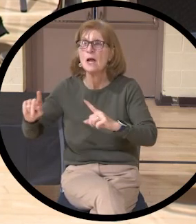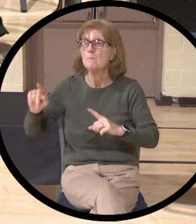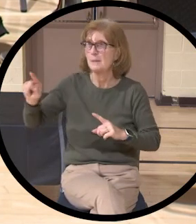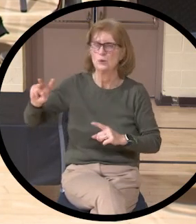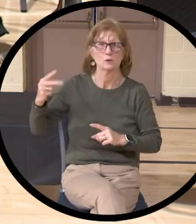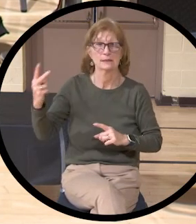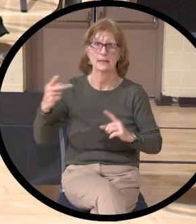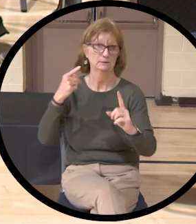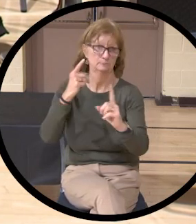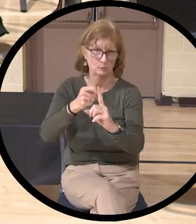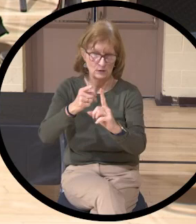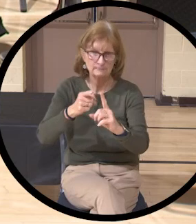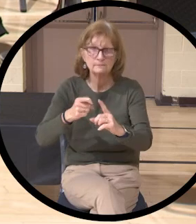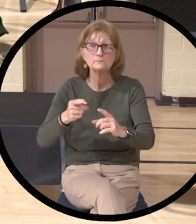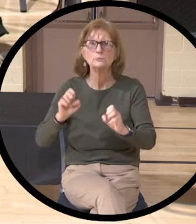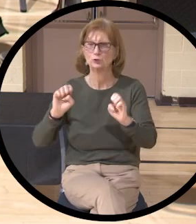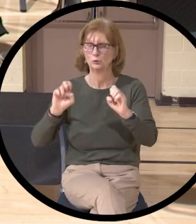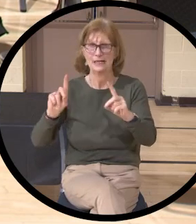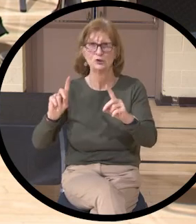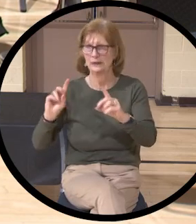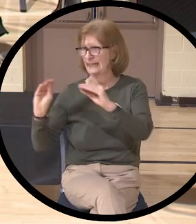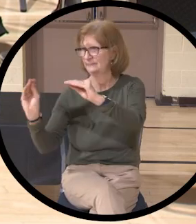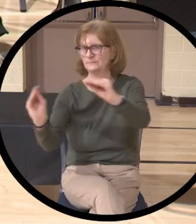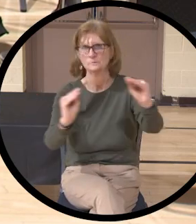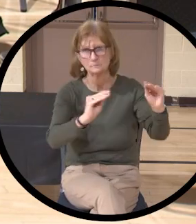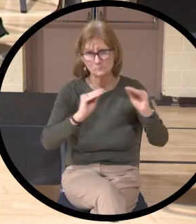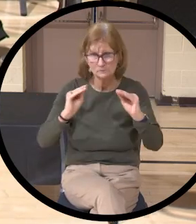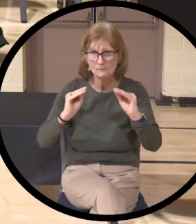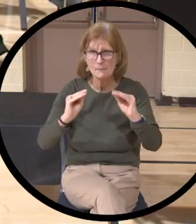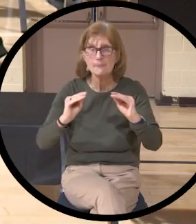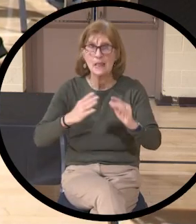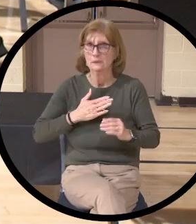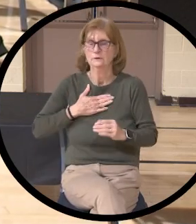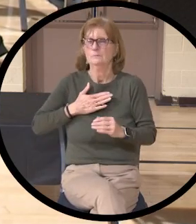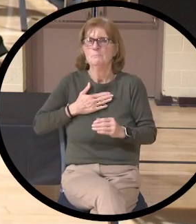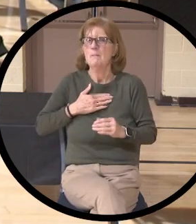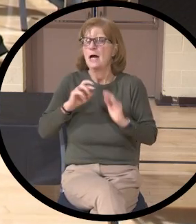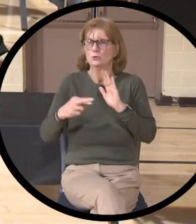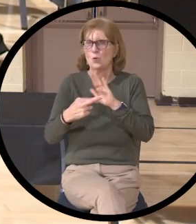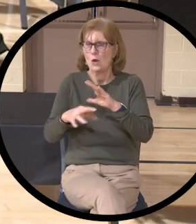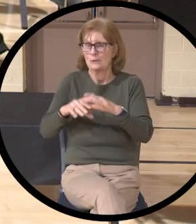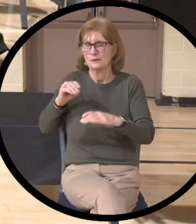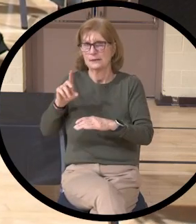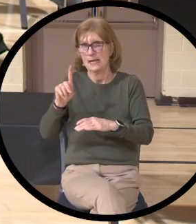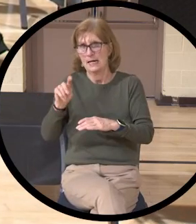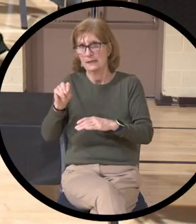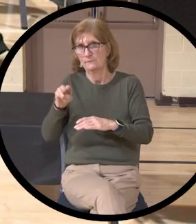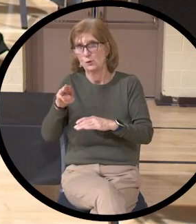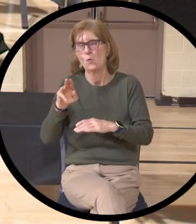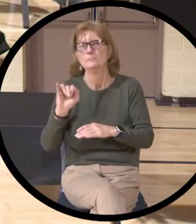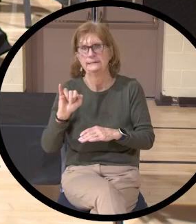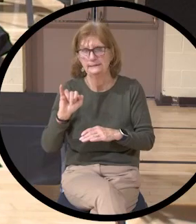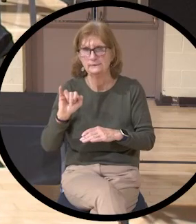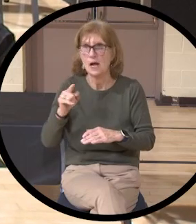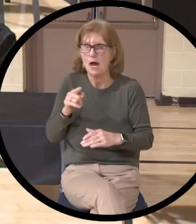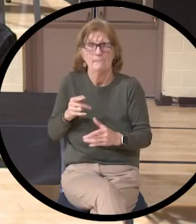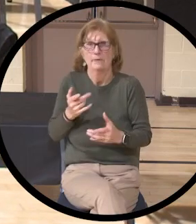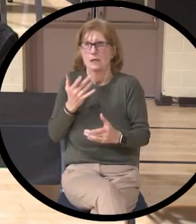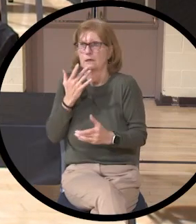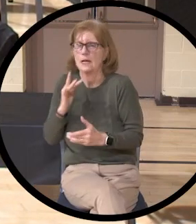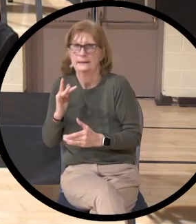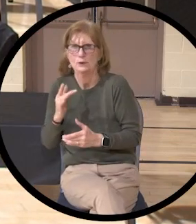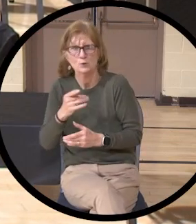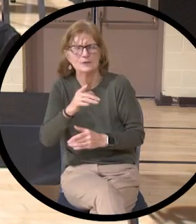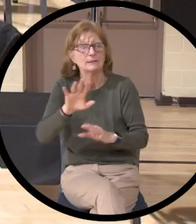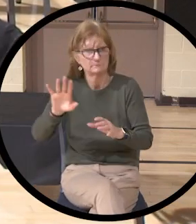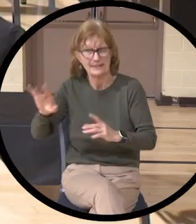Obviously, there's some catch up to do. My role is outside of DOMI, and every day, I have the good fortune of being able to ask DOMI what